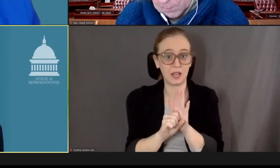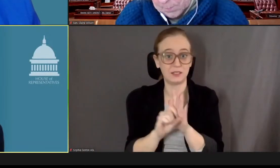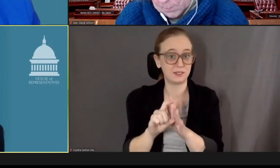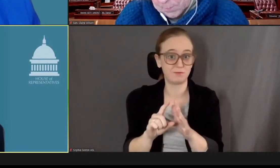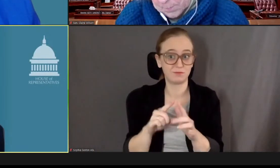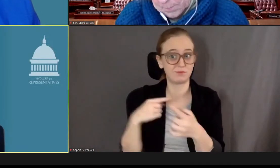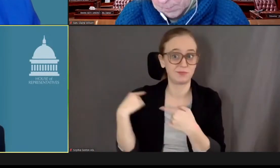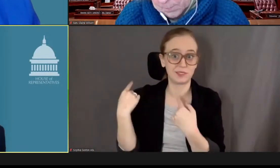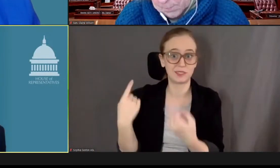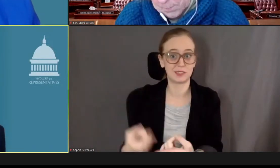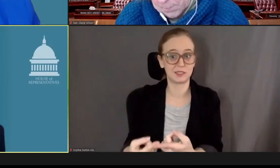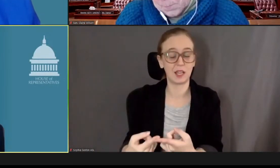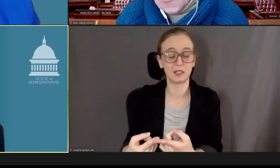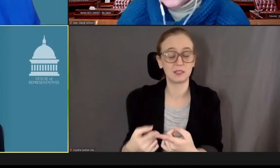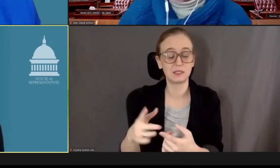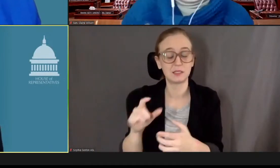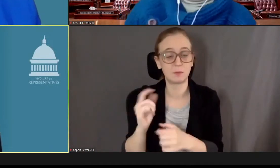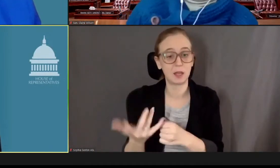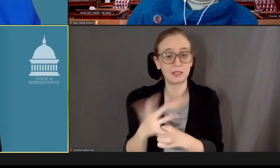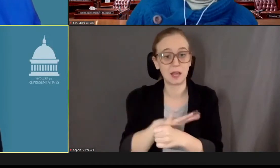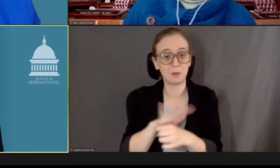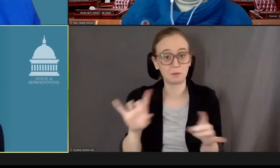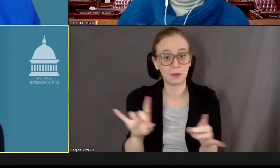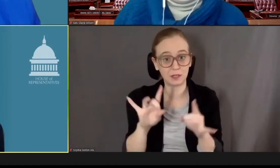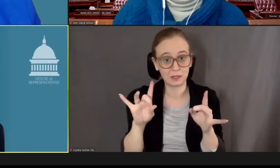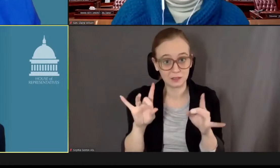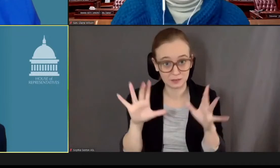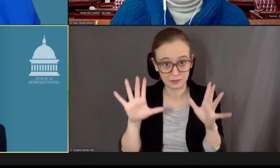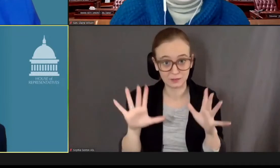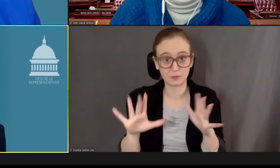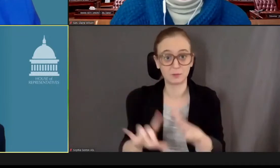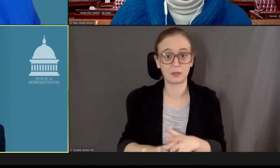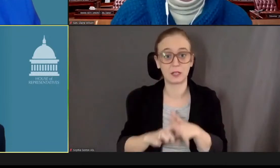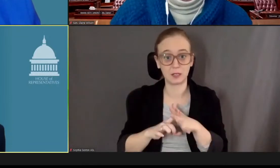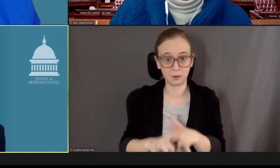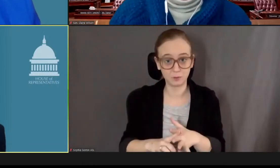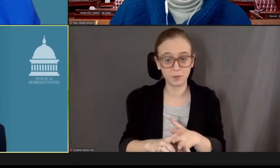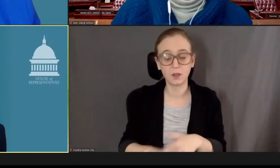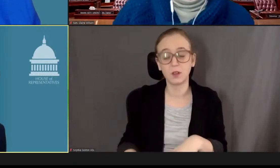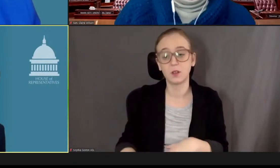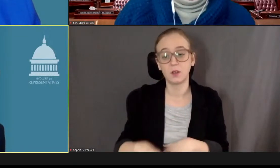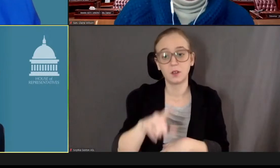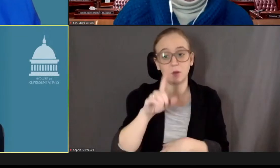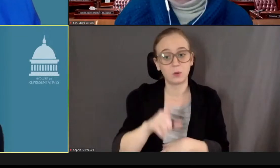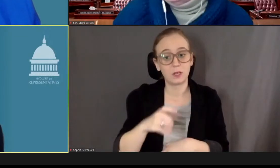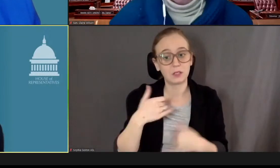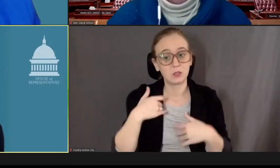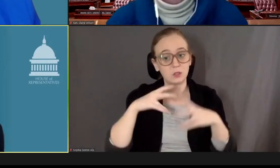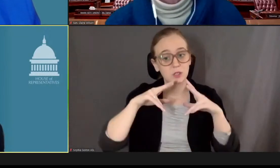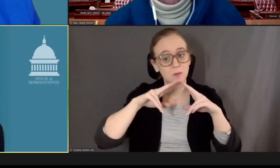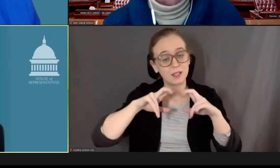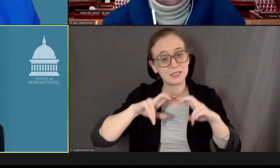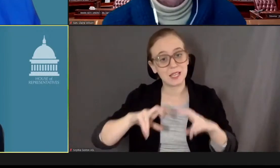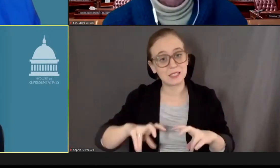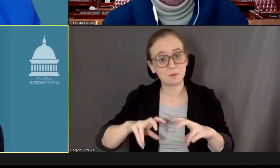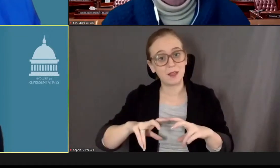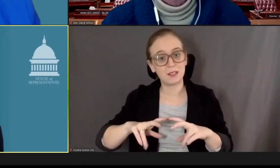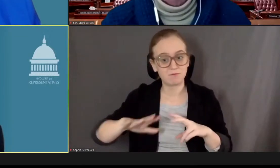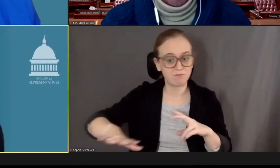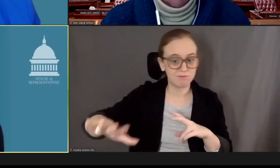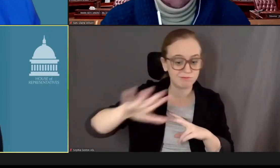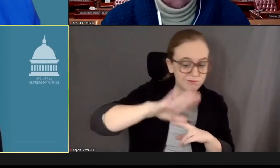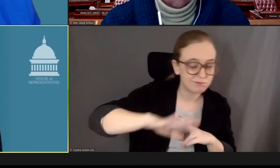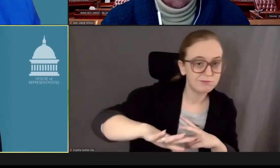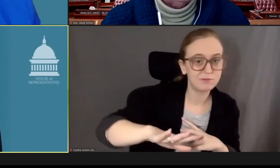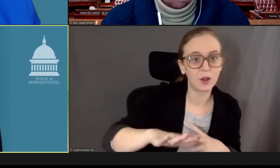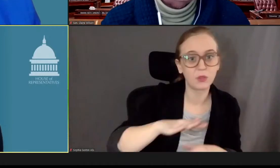resources, I think we need to do some community assessment mapping across the state and see where those businesses are. A lot here in